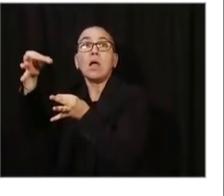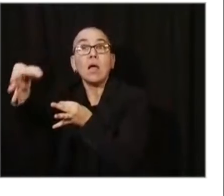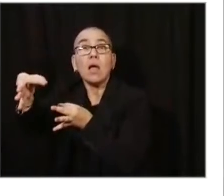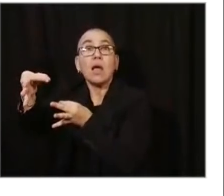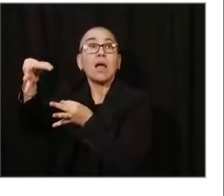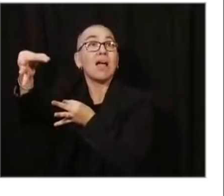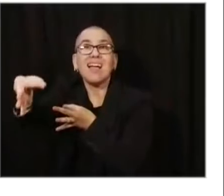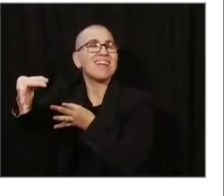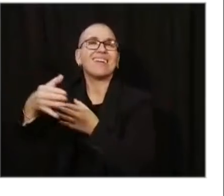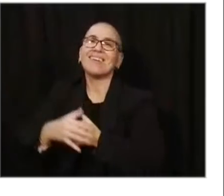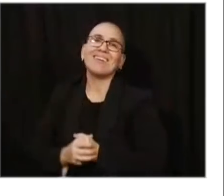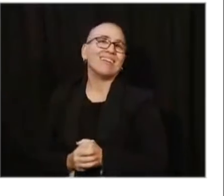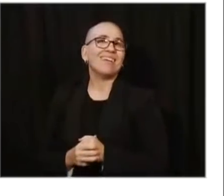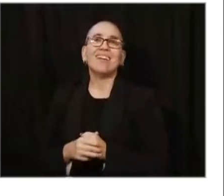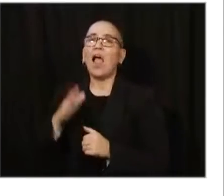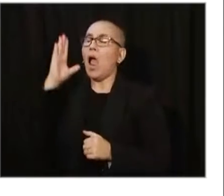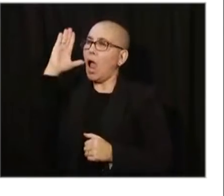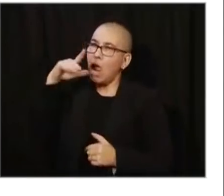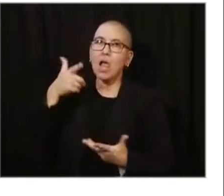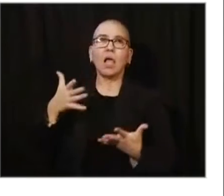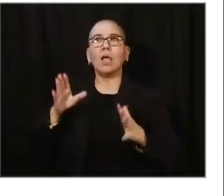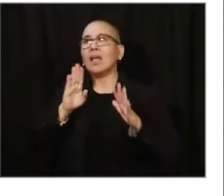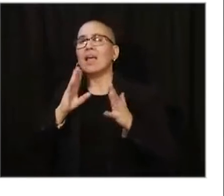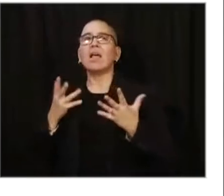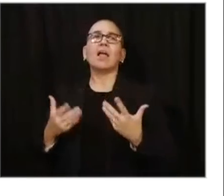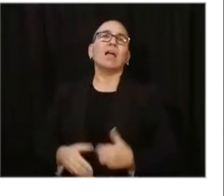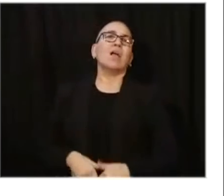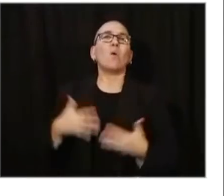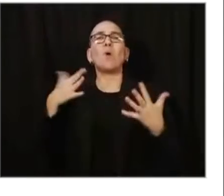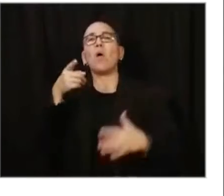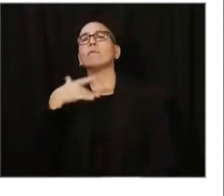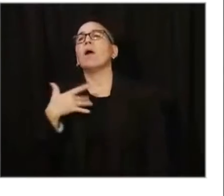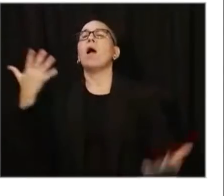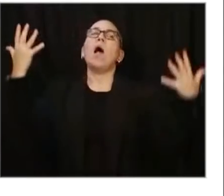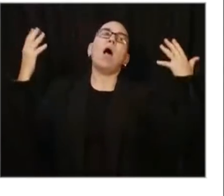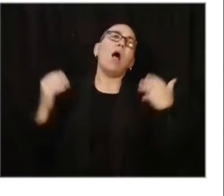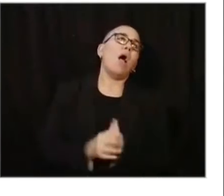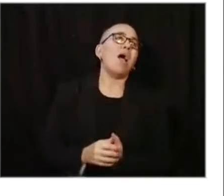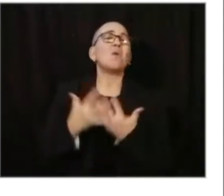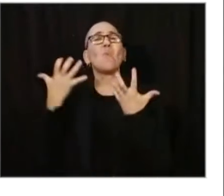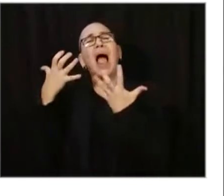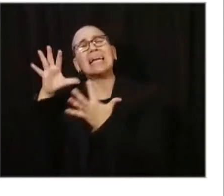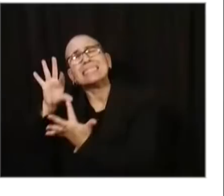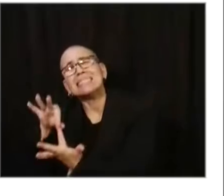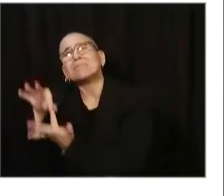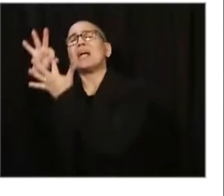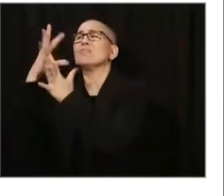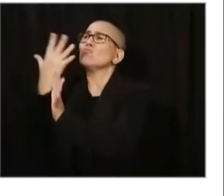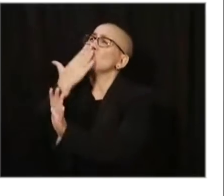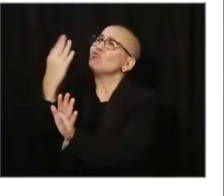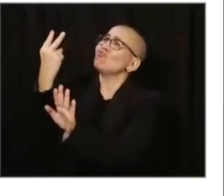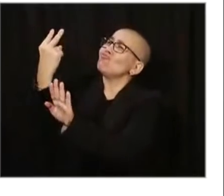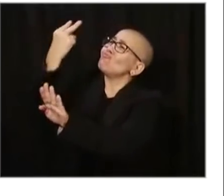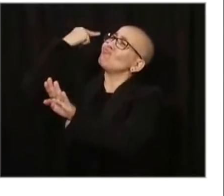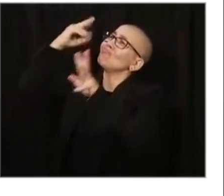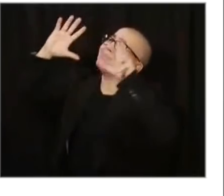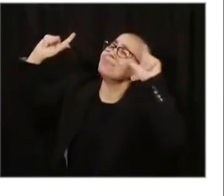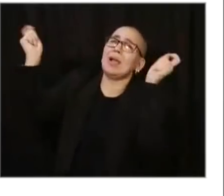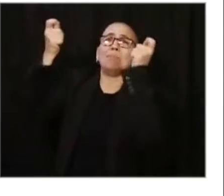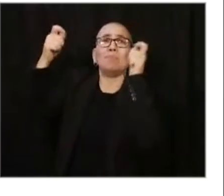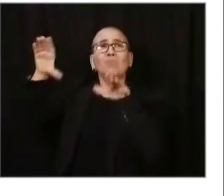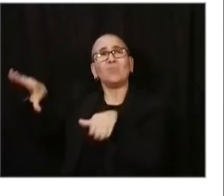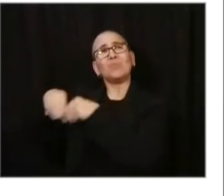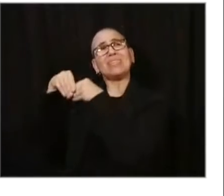special without having it marked by an outbreak of COVID or the problems that come with it. So we'll go to a 50-person limit on the